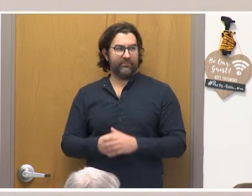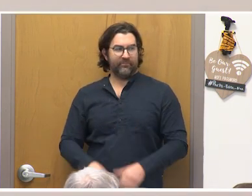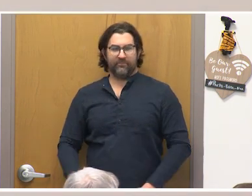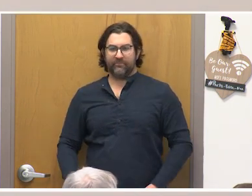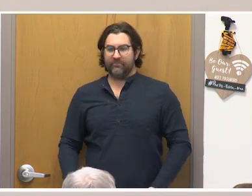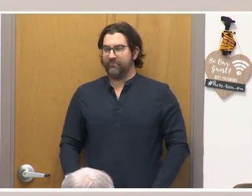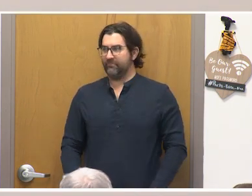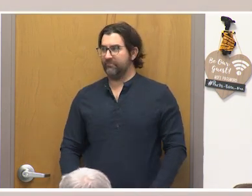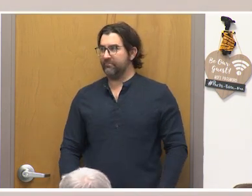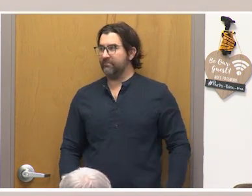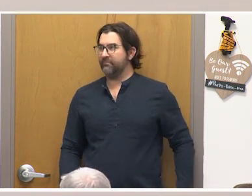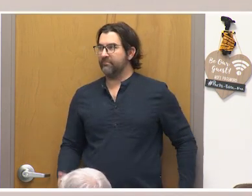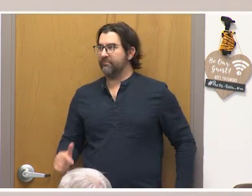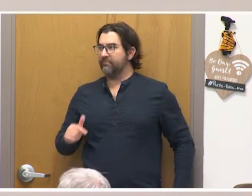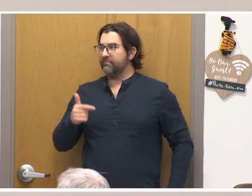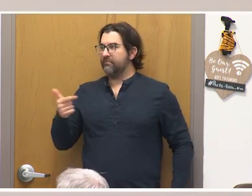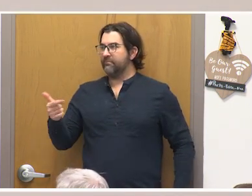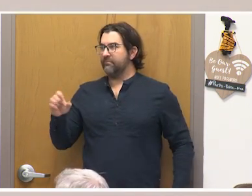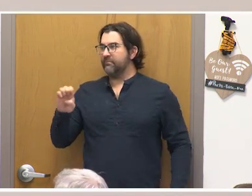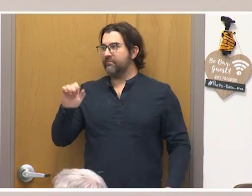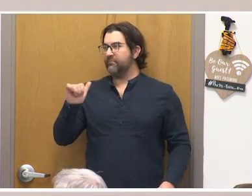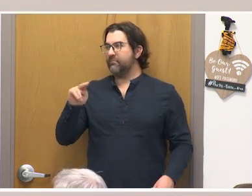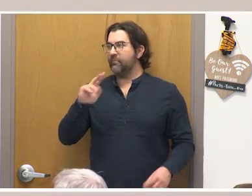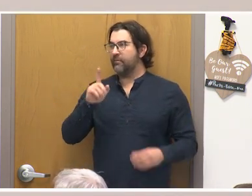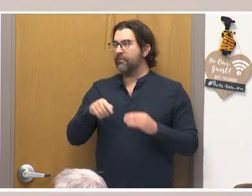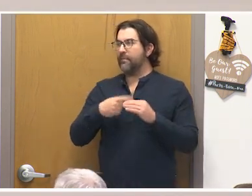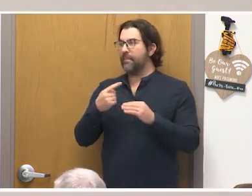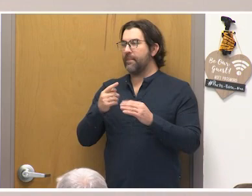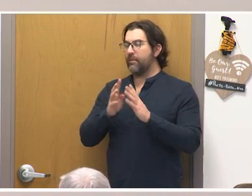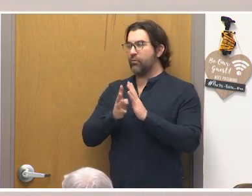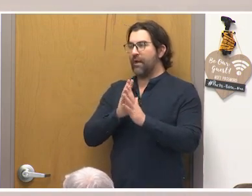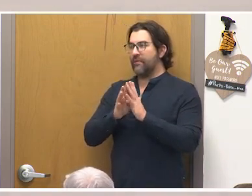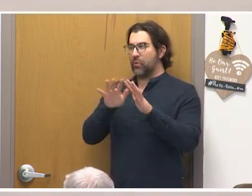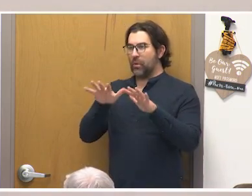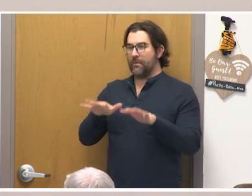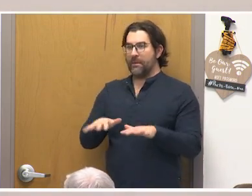So now I will pass it over to my colleague Sean to talk a little bit about traffic calming.